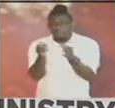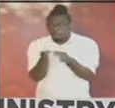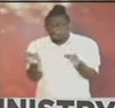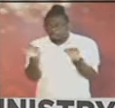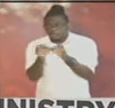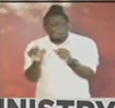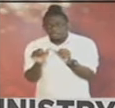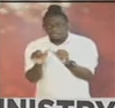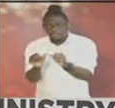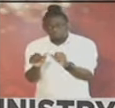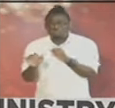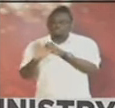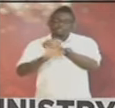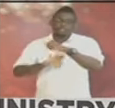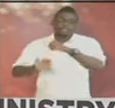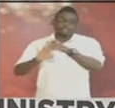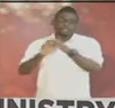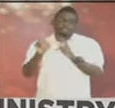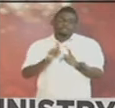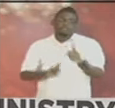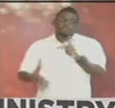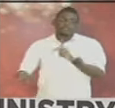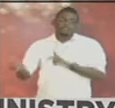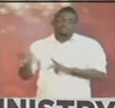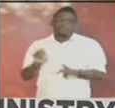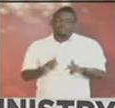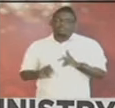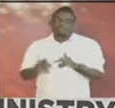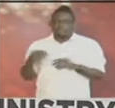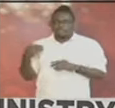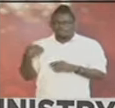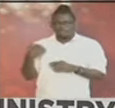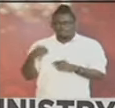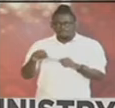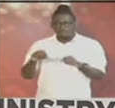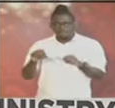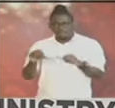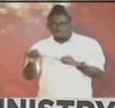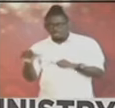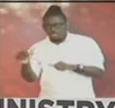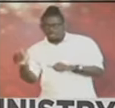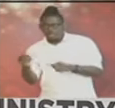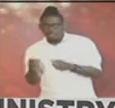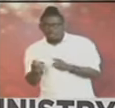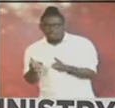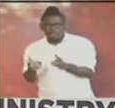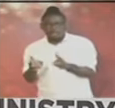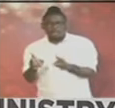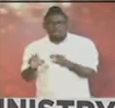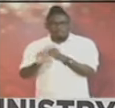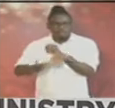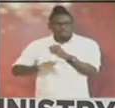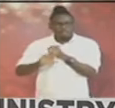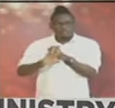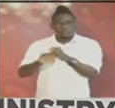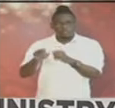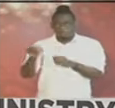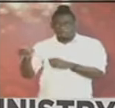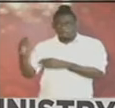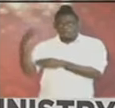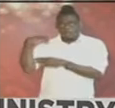There are other facilitators to containing the spread of this disease, and employers, you have a significant role to play here